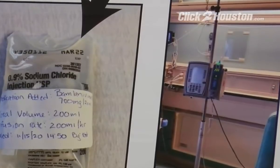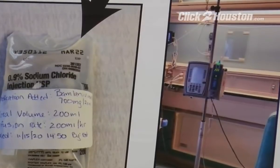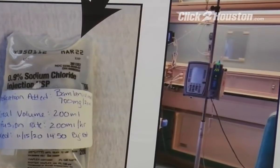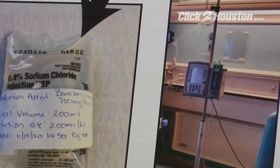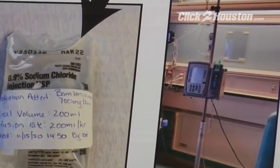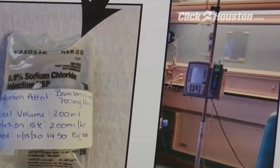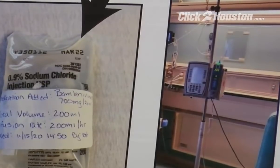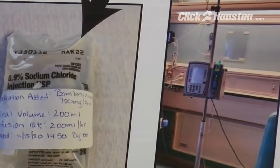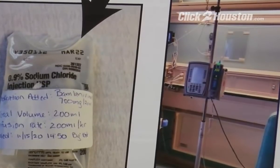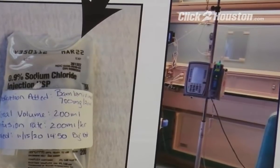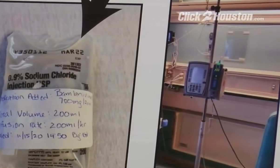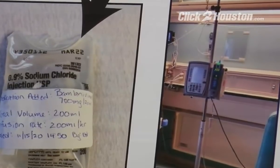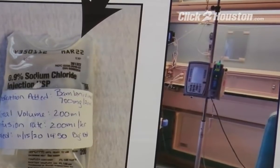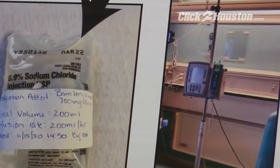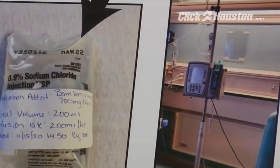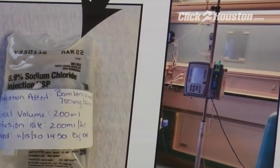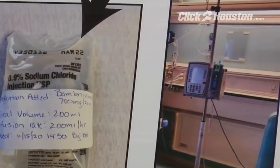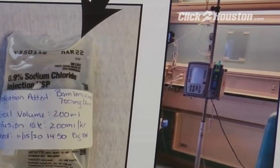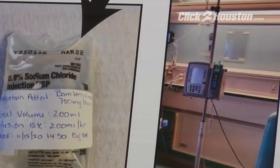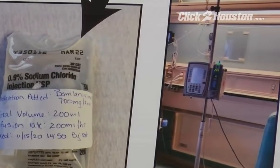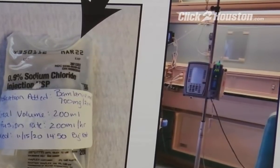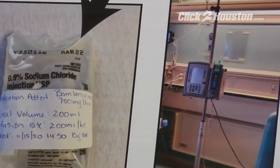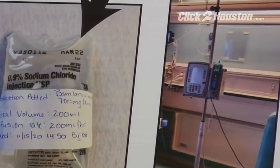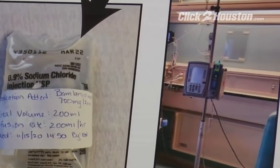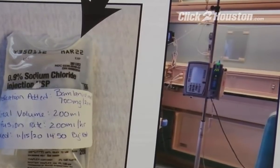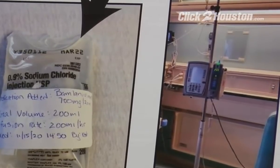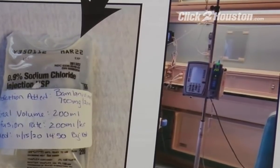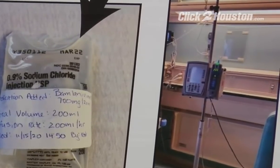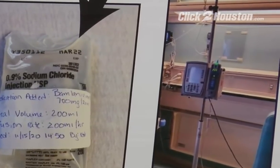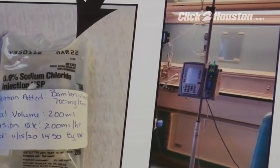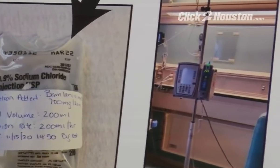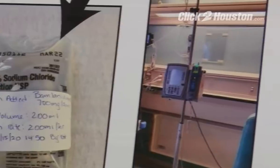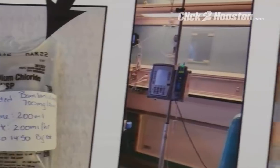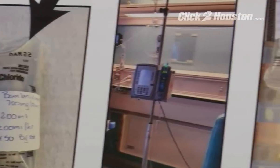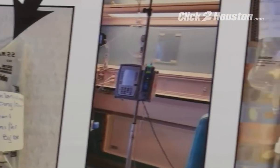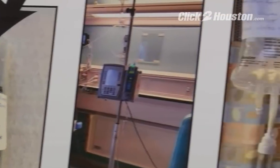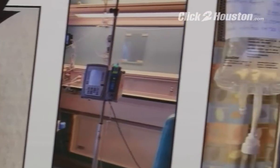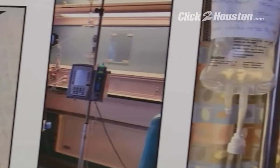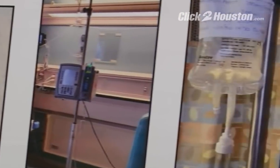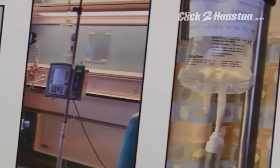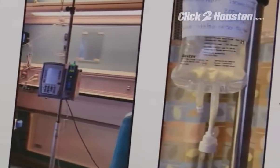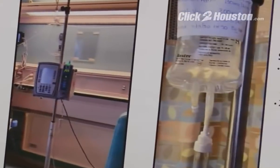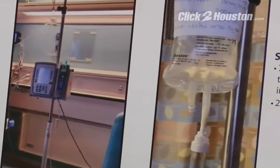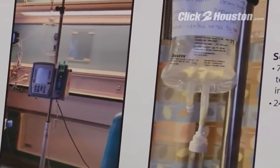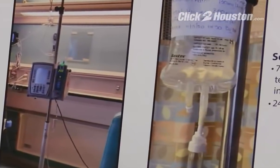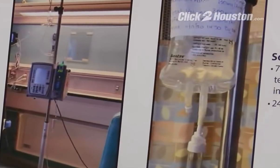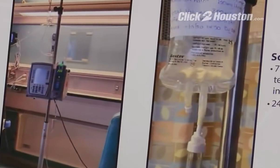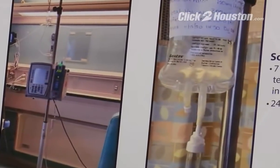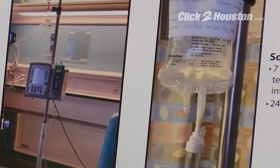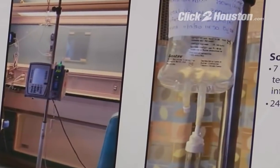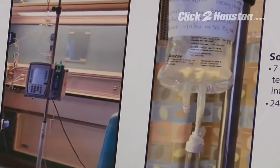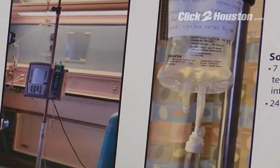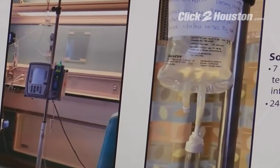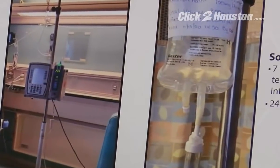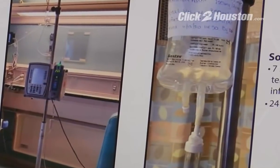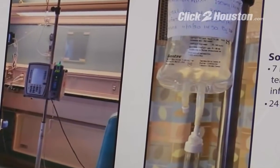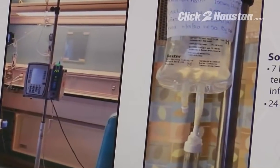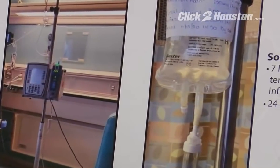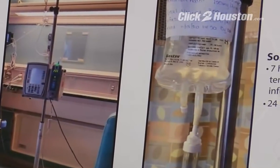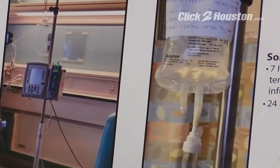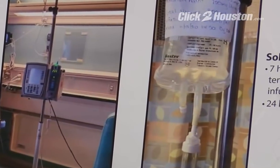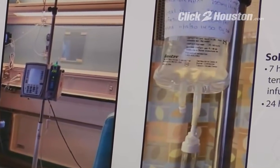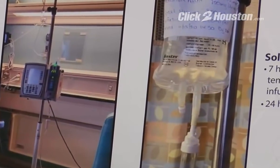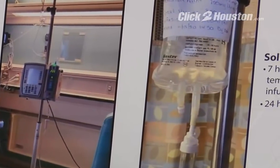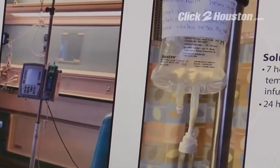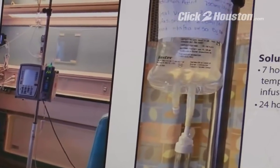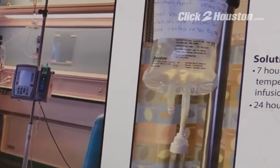infused, just like a drip in a patient. You can see the drip stand that looks like any other type of drip that you